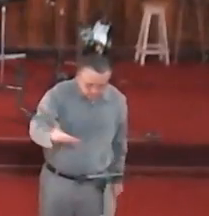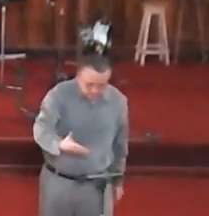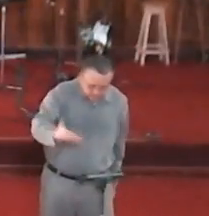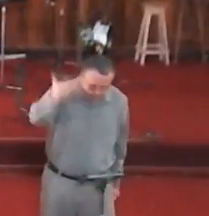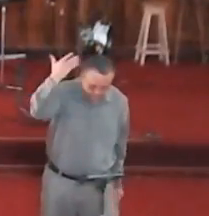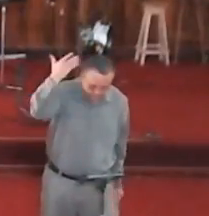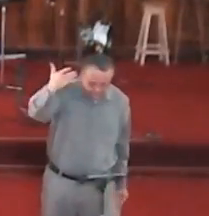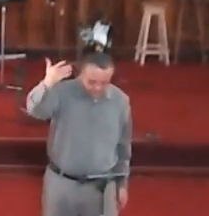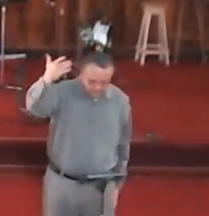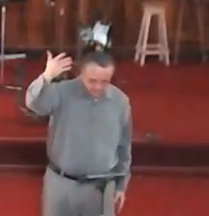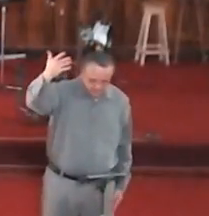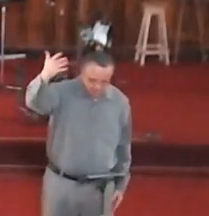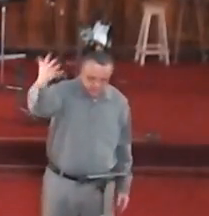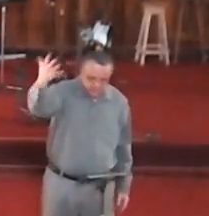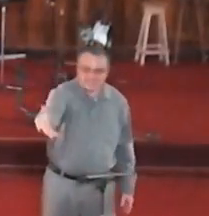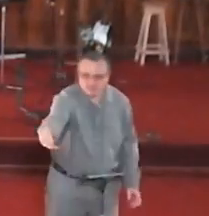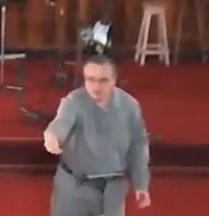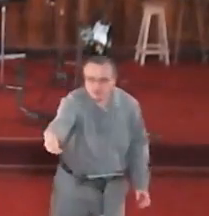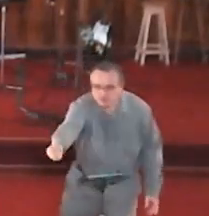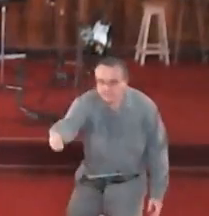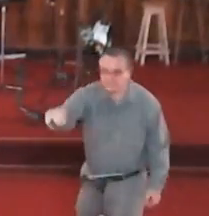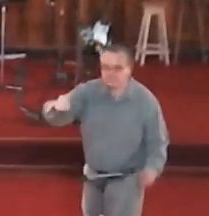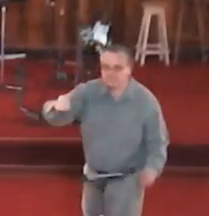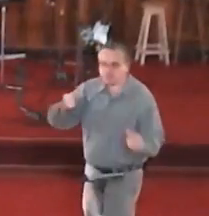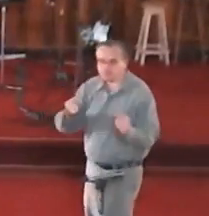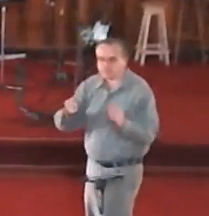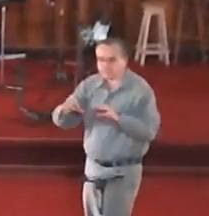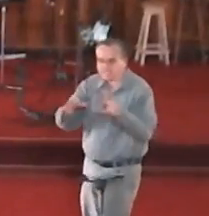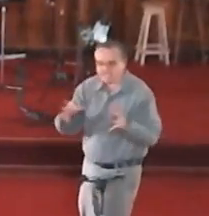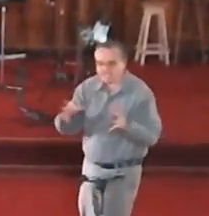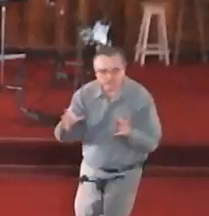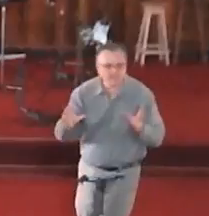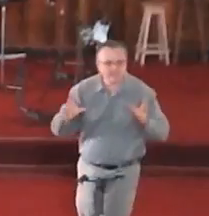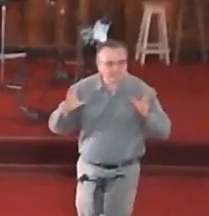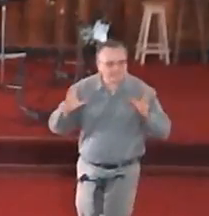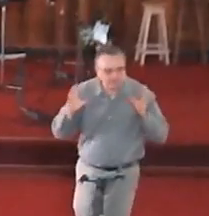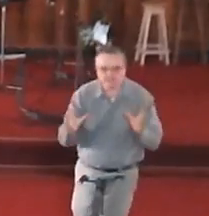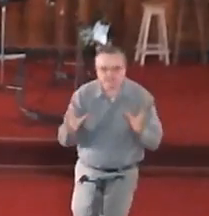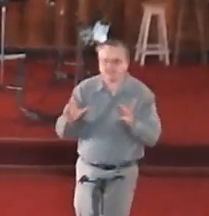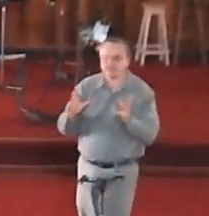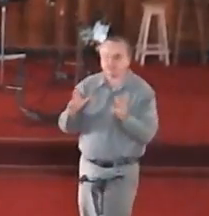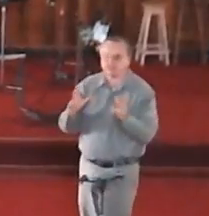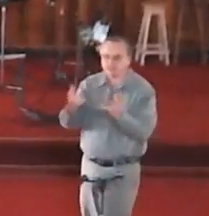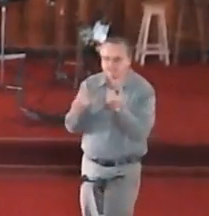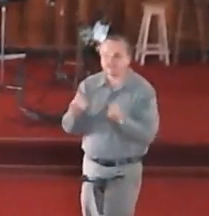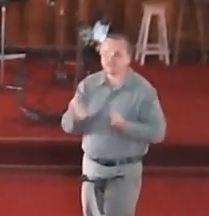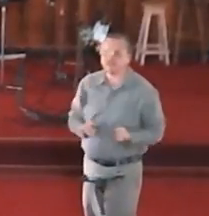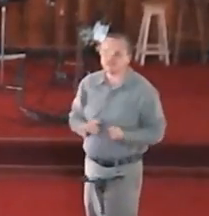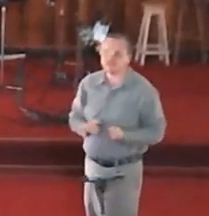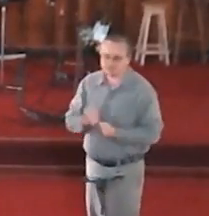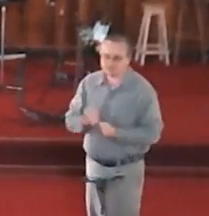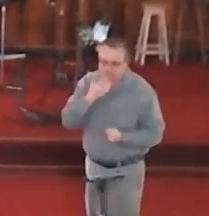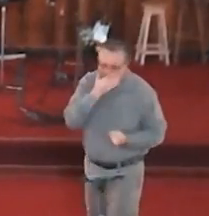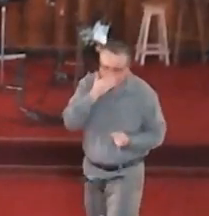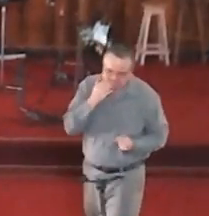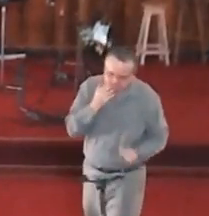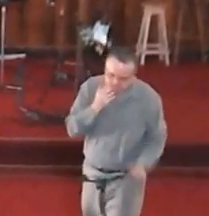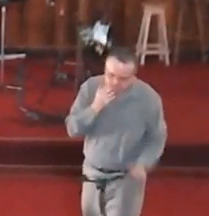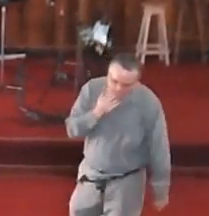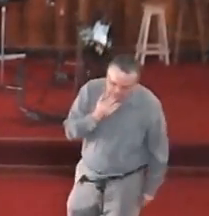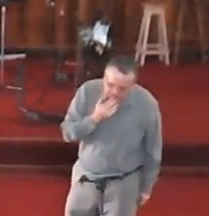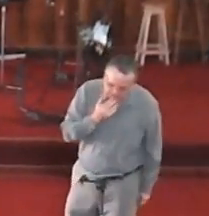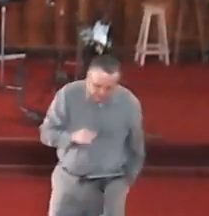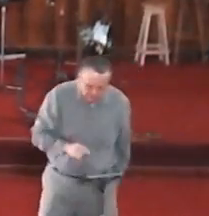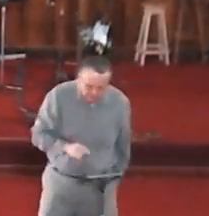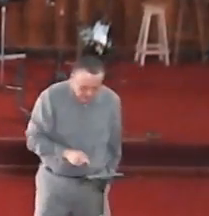sí, fue a Tarso, ahí está. Fue a Tarso a buscar a Saulo porque aquí en Antioquía teníamos que tener liderazgo. He went to Tarsus to get